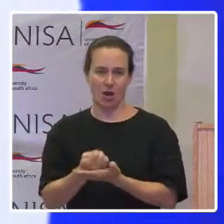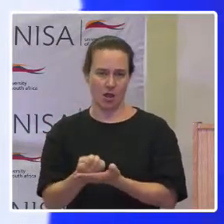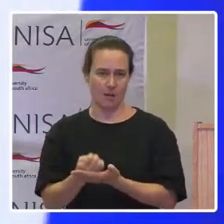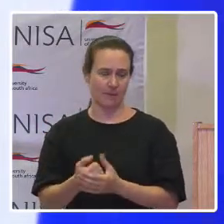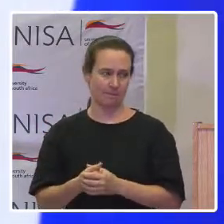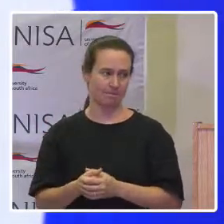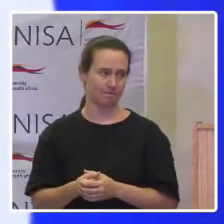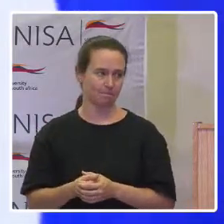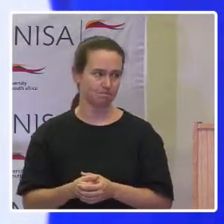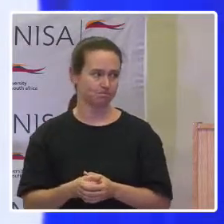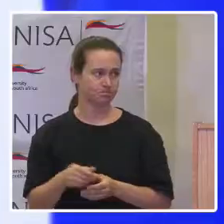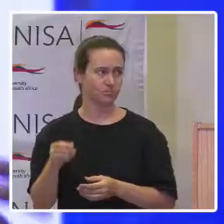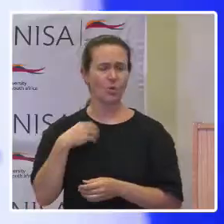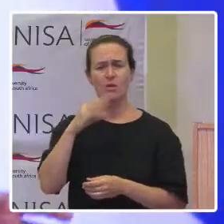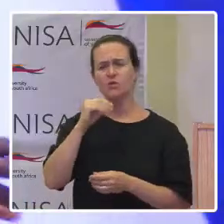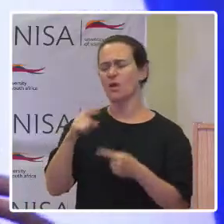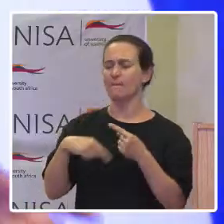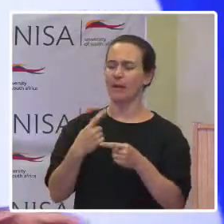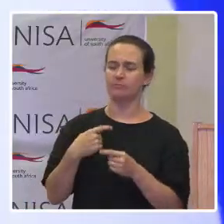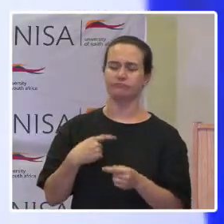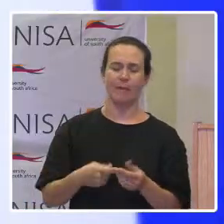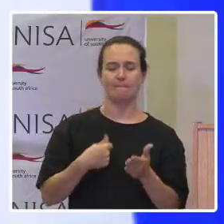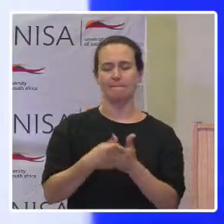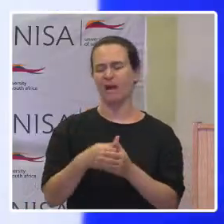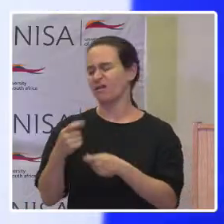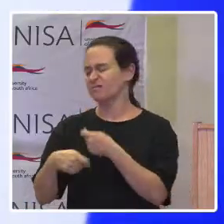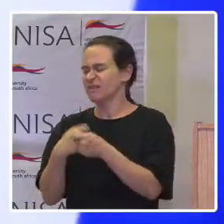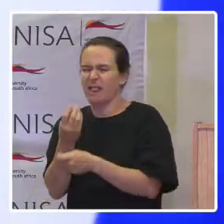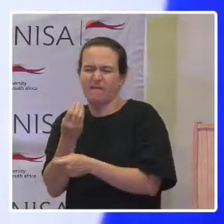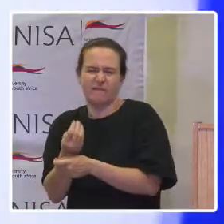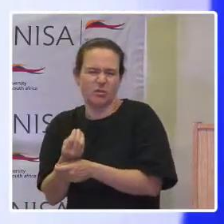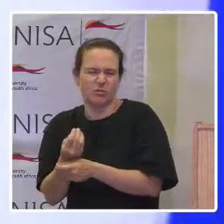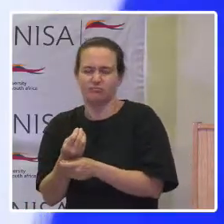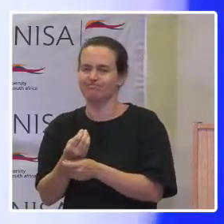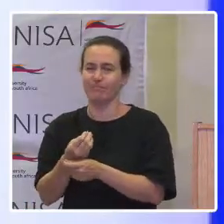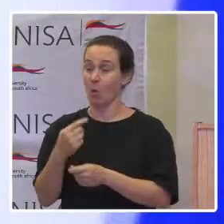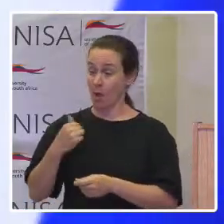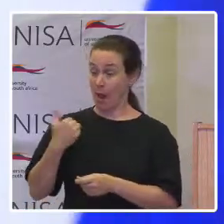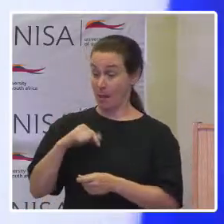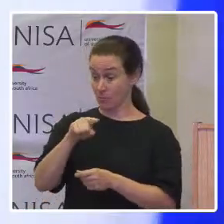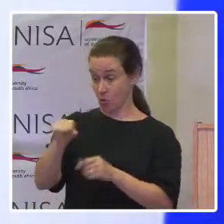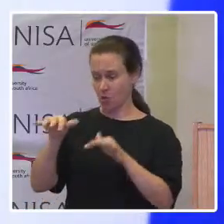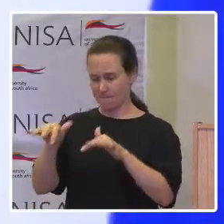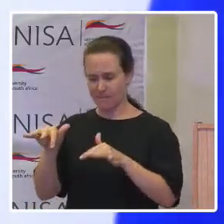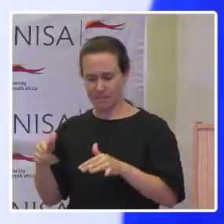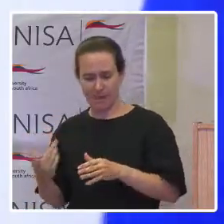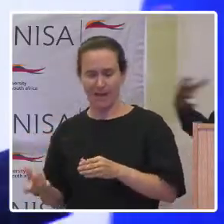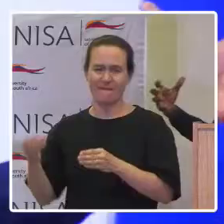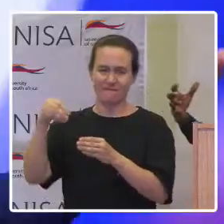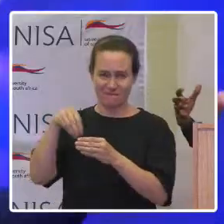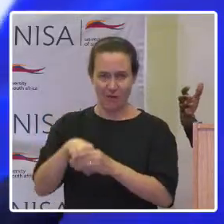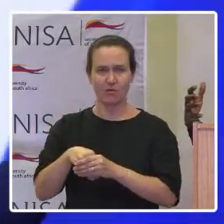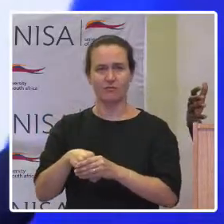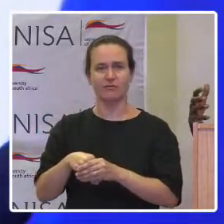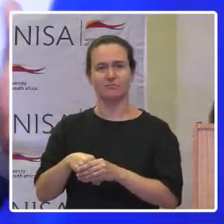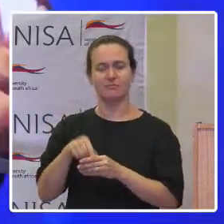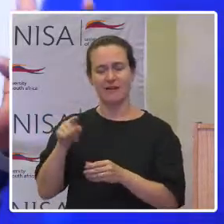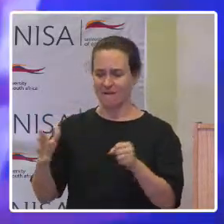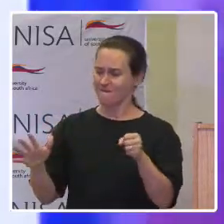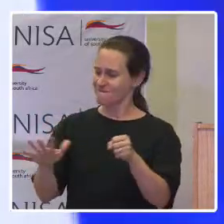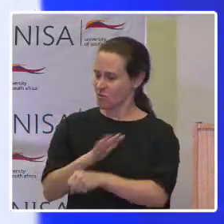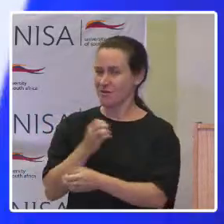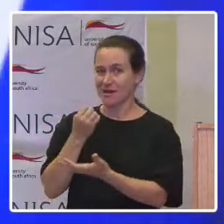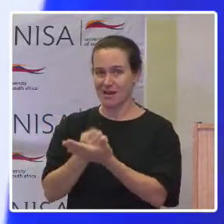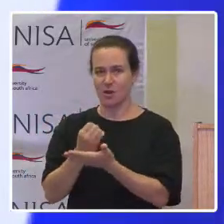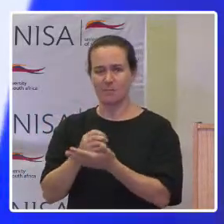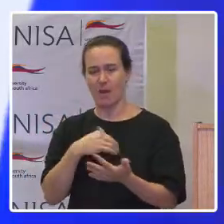We are not just talking about buying and selling a few things there. We want them to be part of the value add in that whole chain. How do we